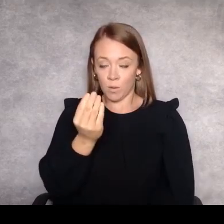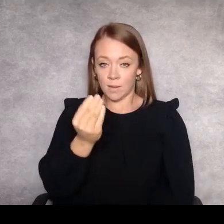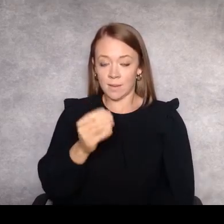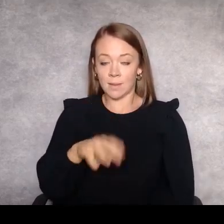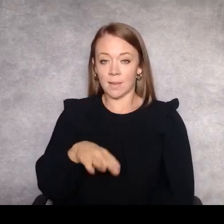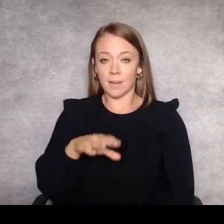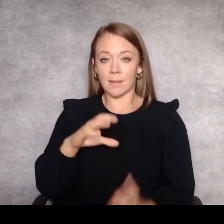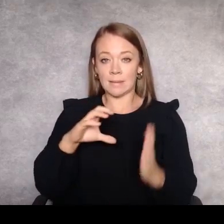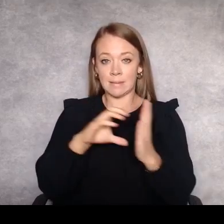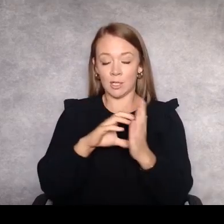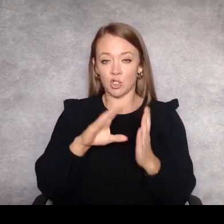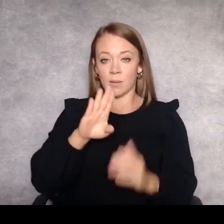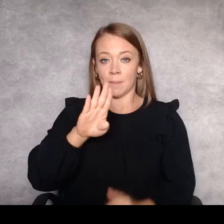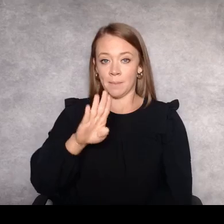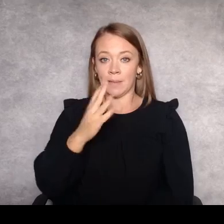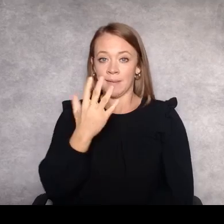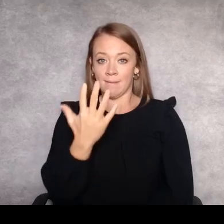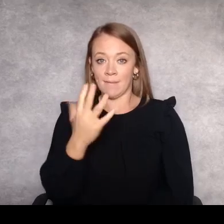614, subsection